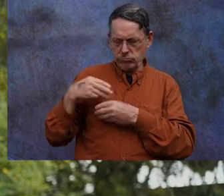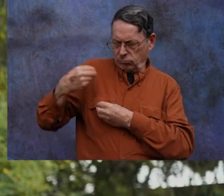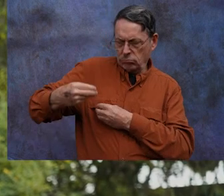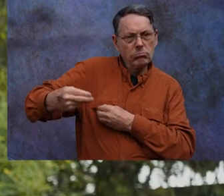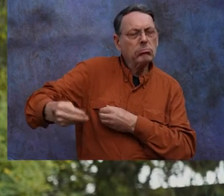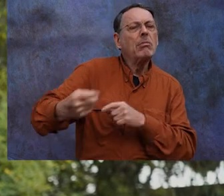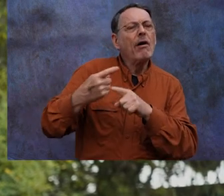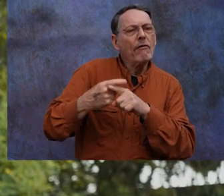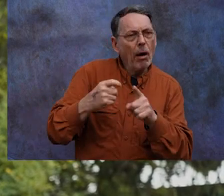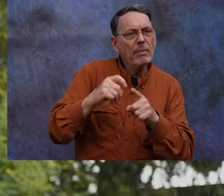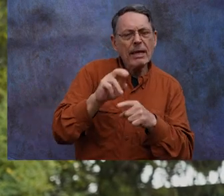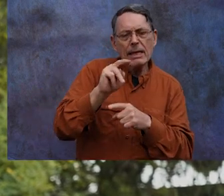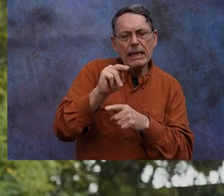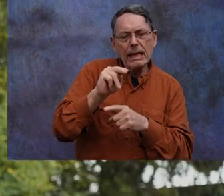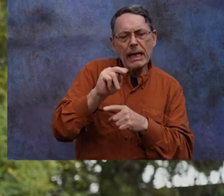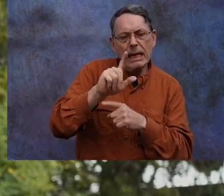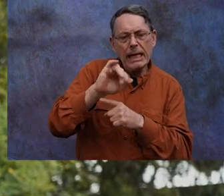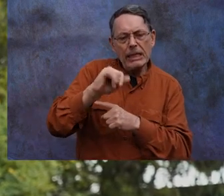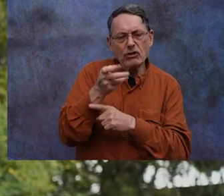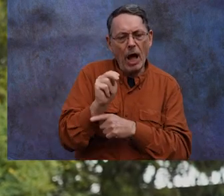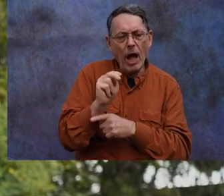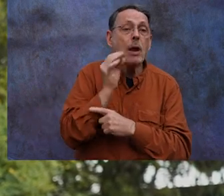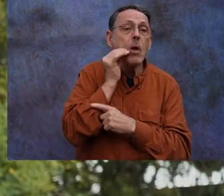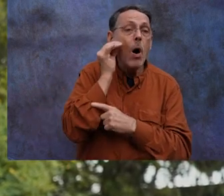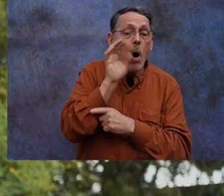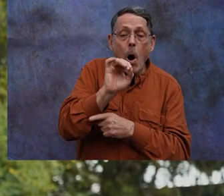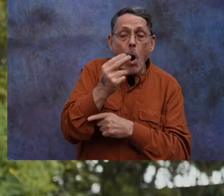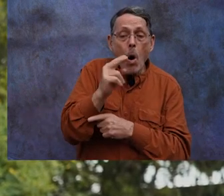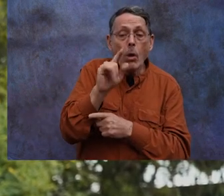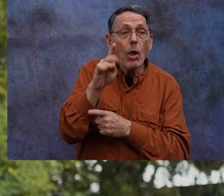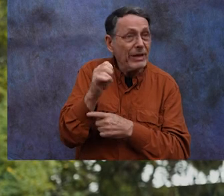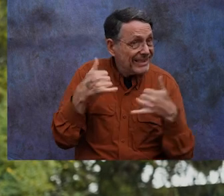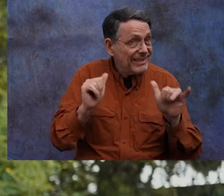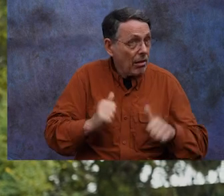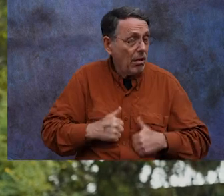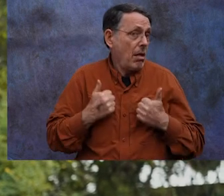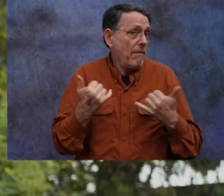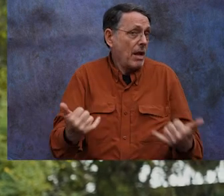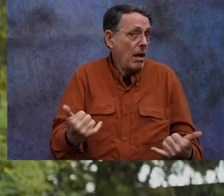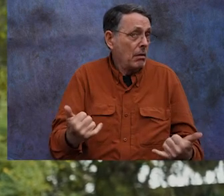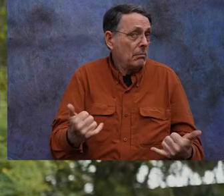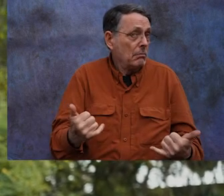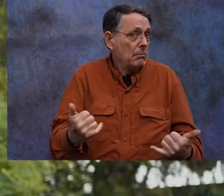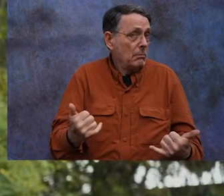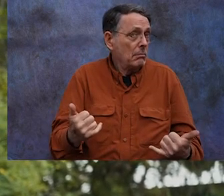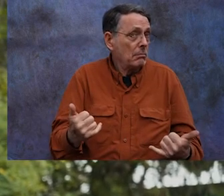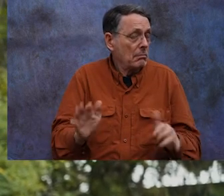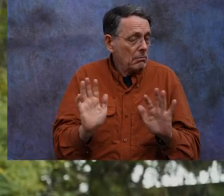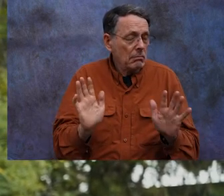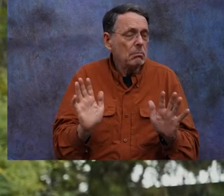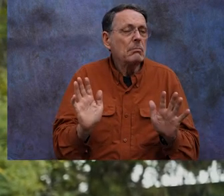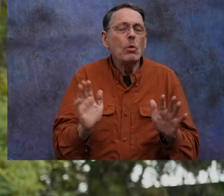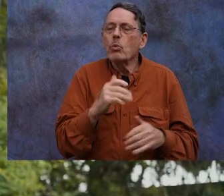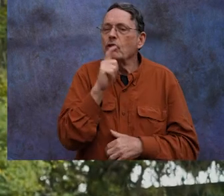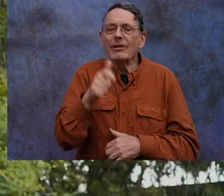Lijan Ohlone. They are still alive. Let us not have any ceremony or